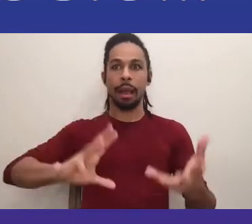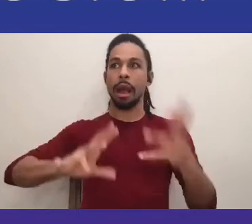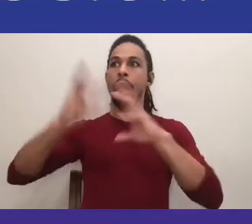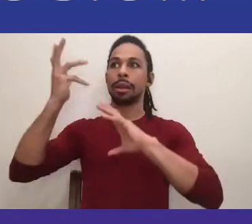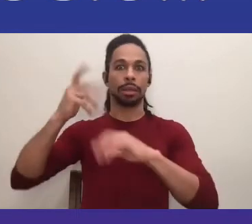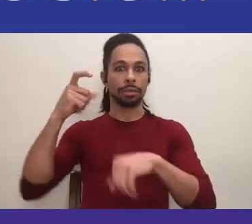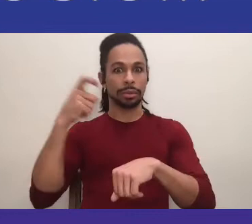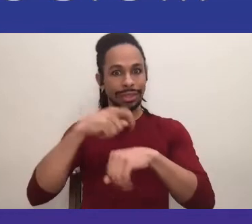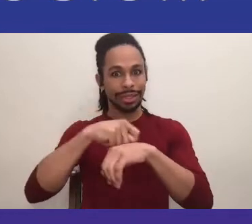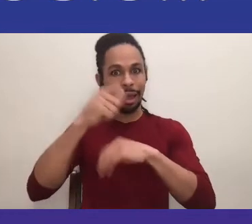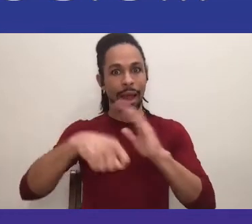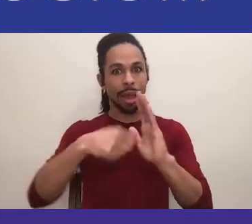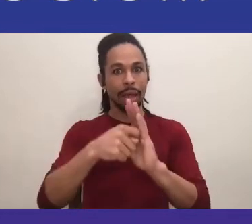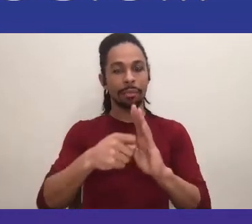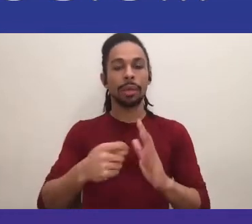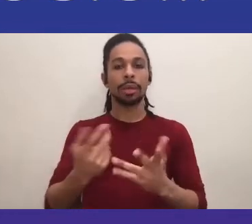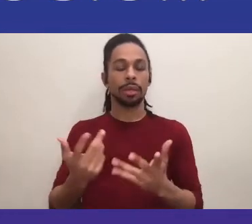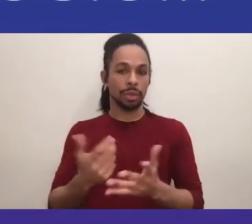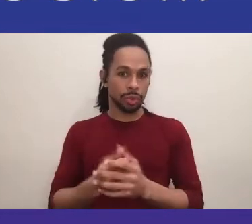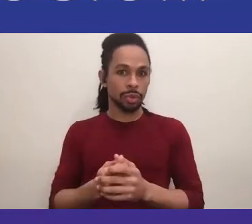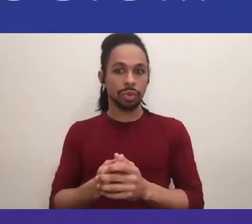is the time to then